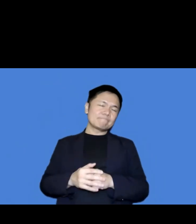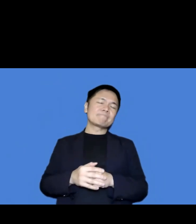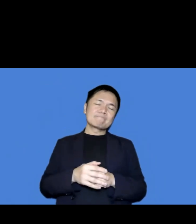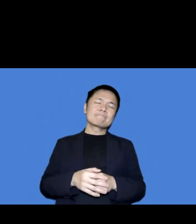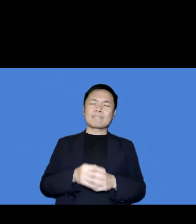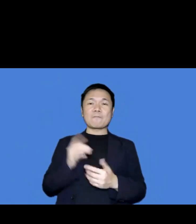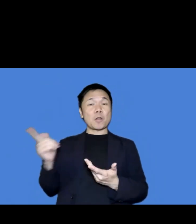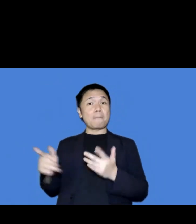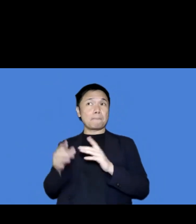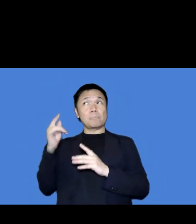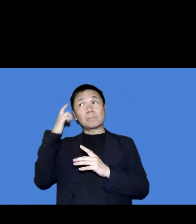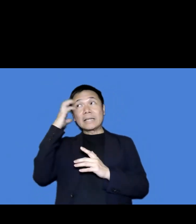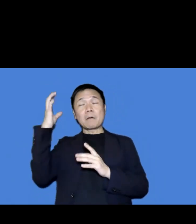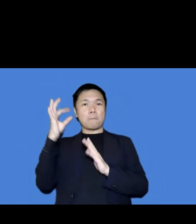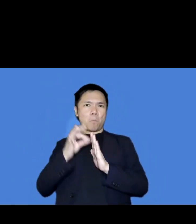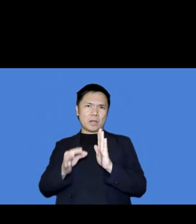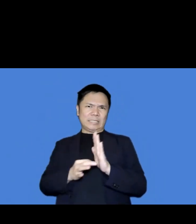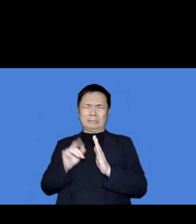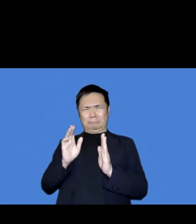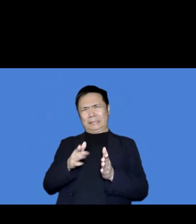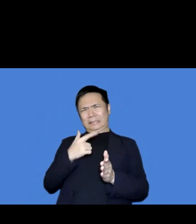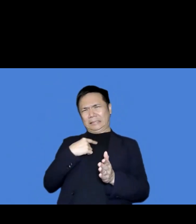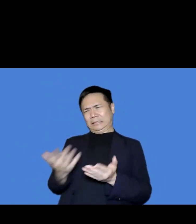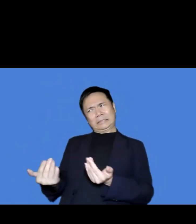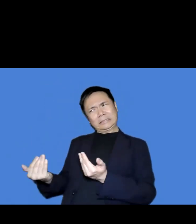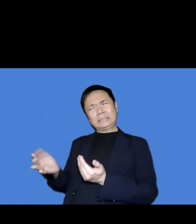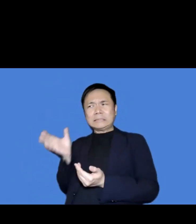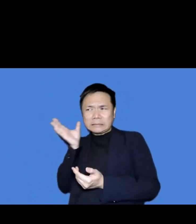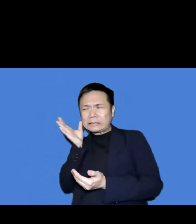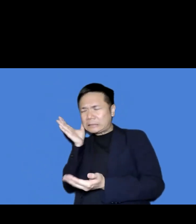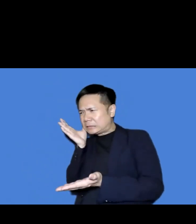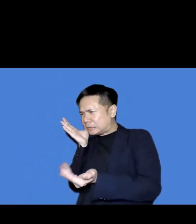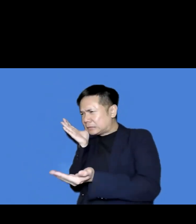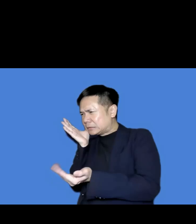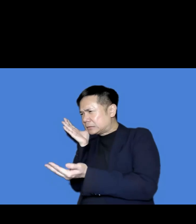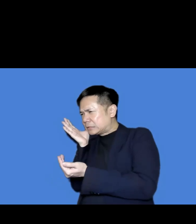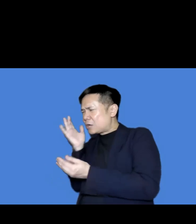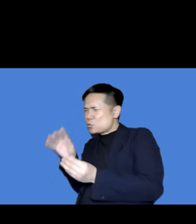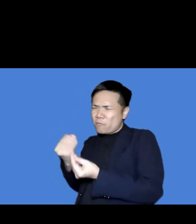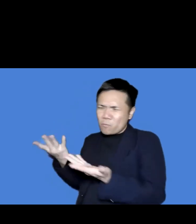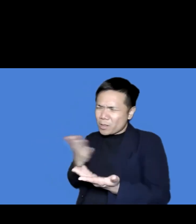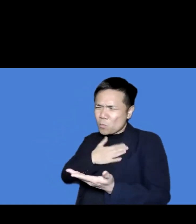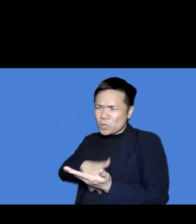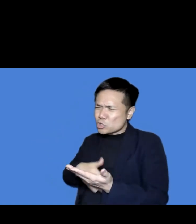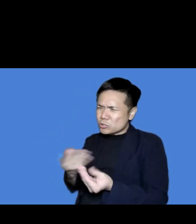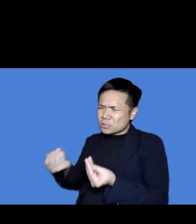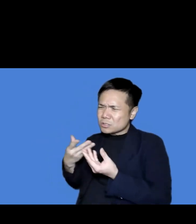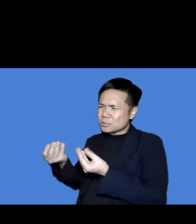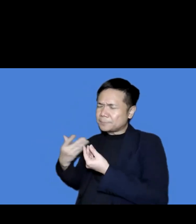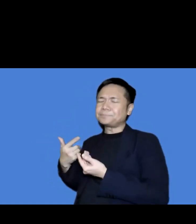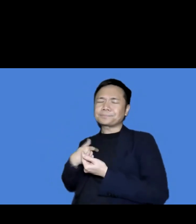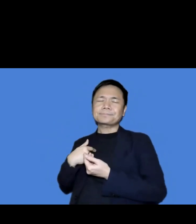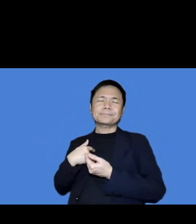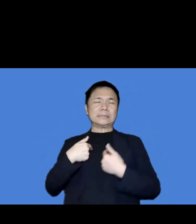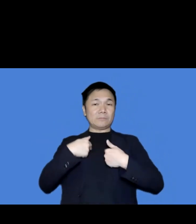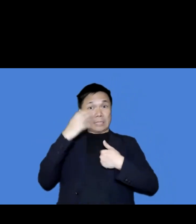making to ensure their voices are heard. In employment sector, there must be